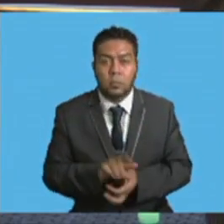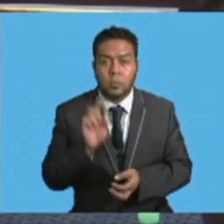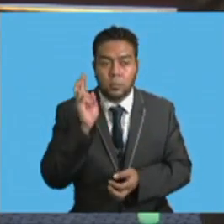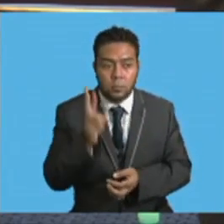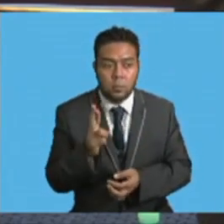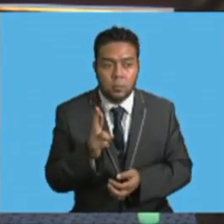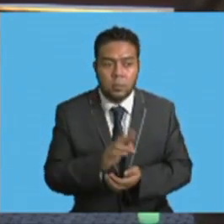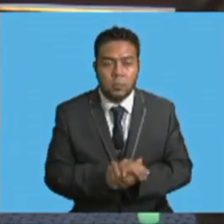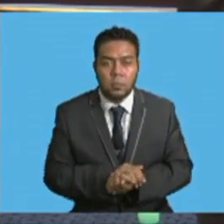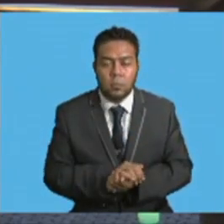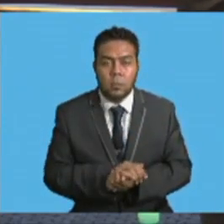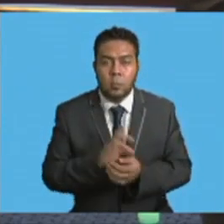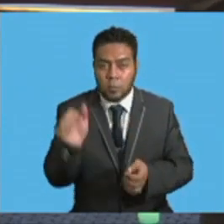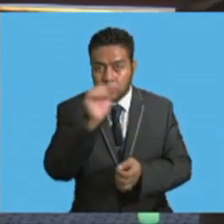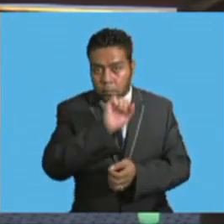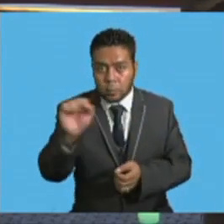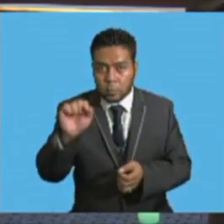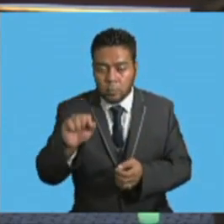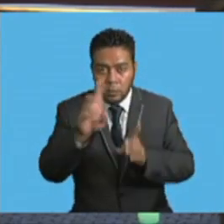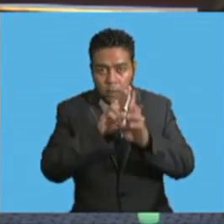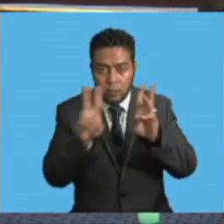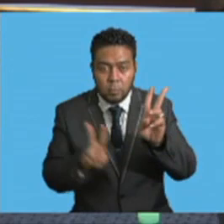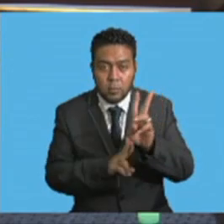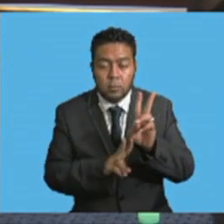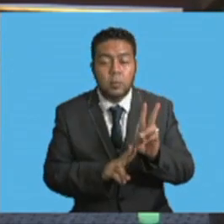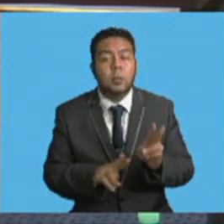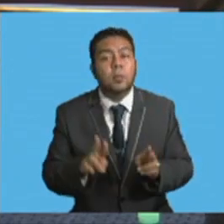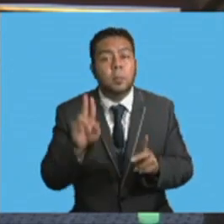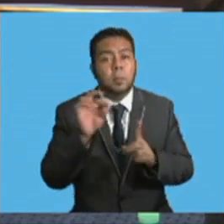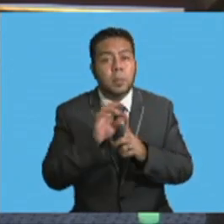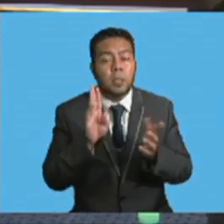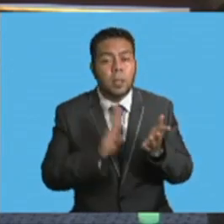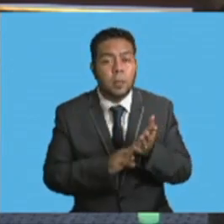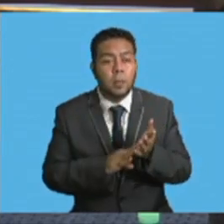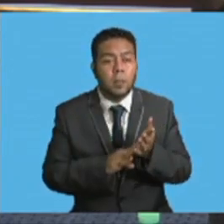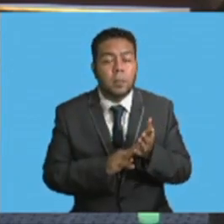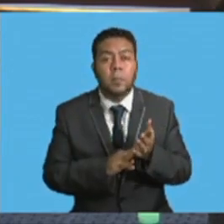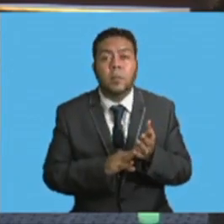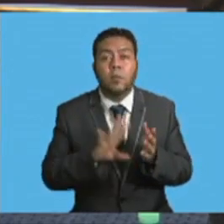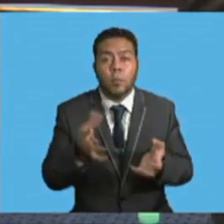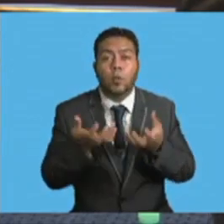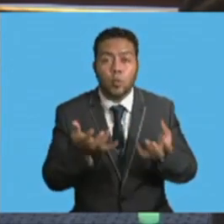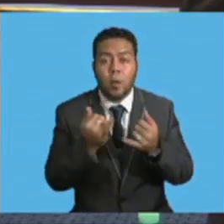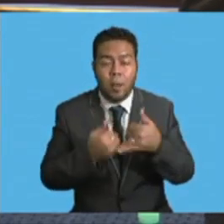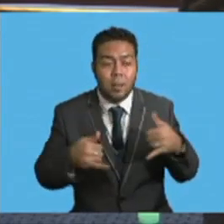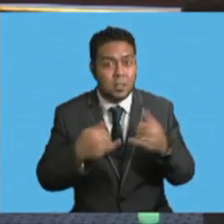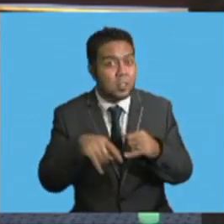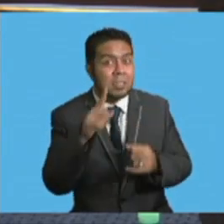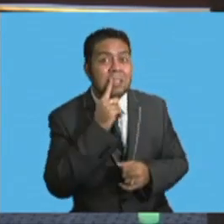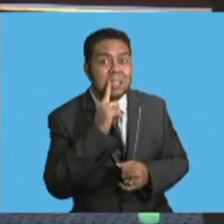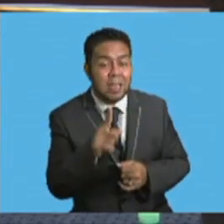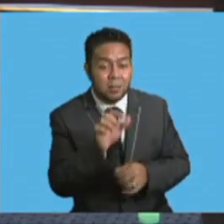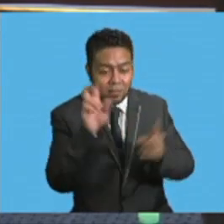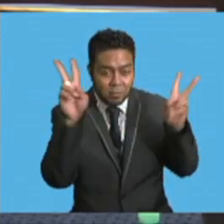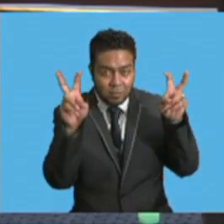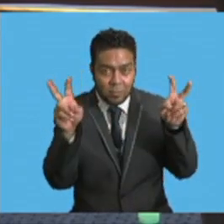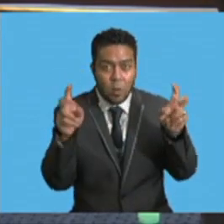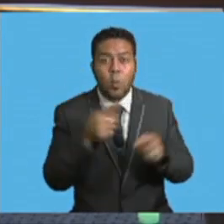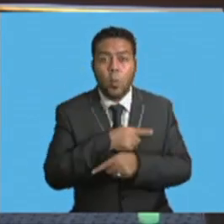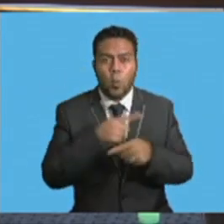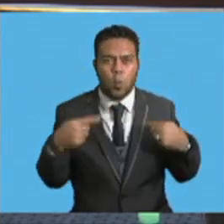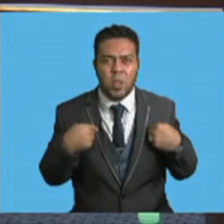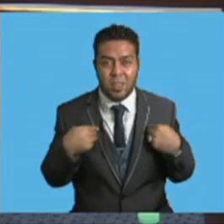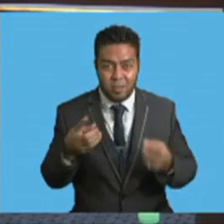Sir Terapaya Moate, the Deputy Prime Minister of Cook Islands, the late Sir Terapaya Moate, in which he said that we in the Pacific